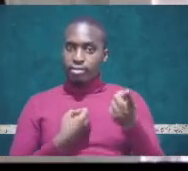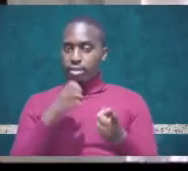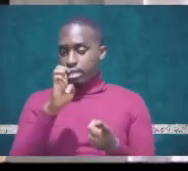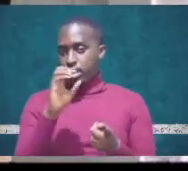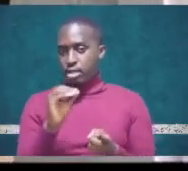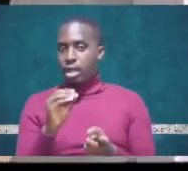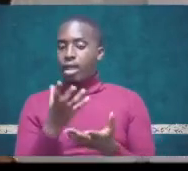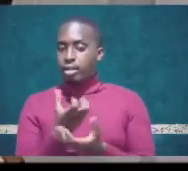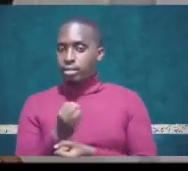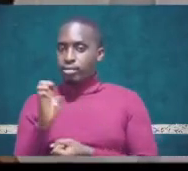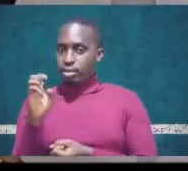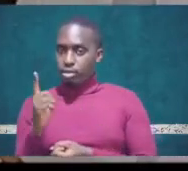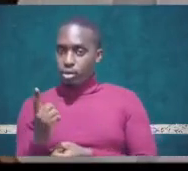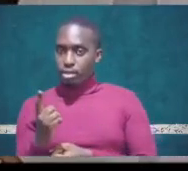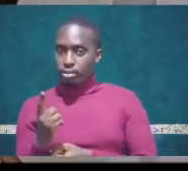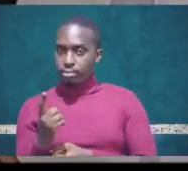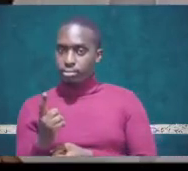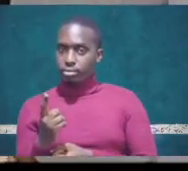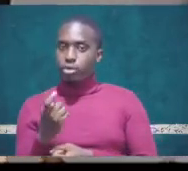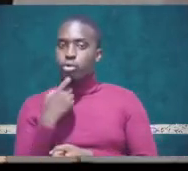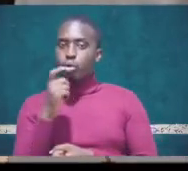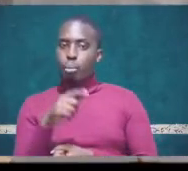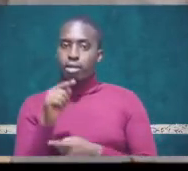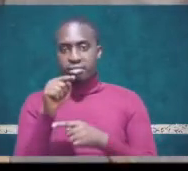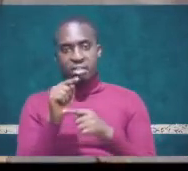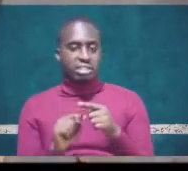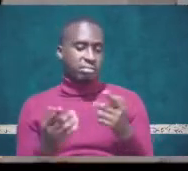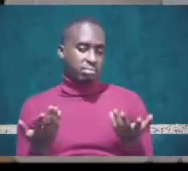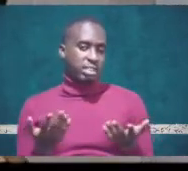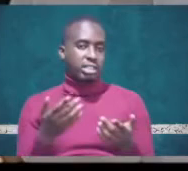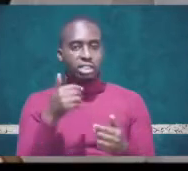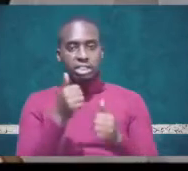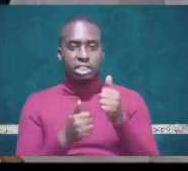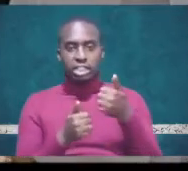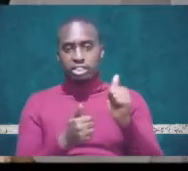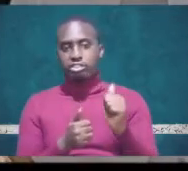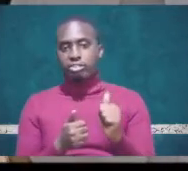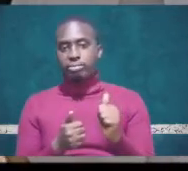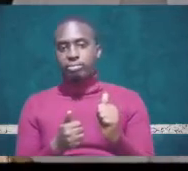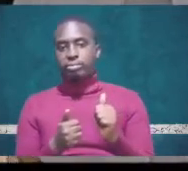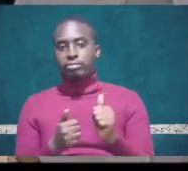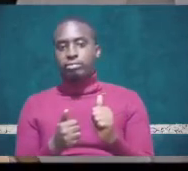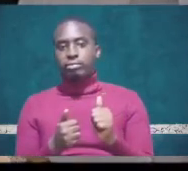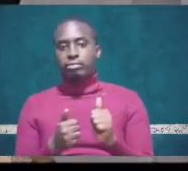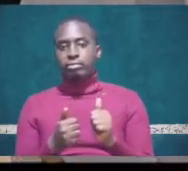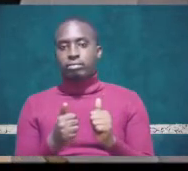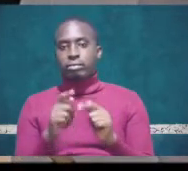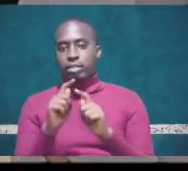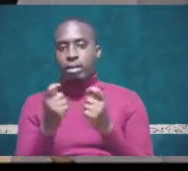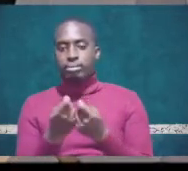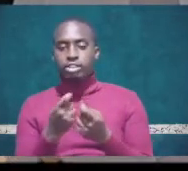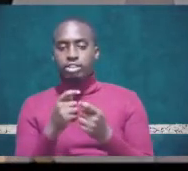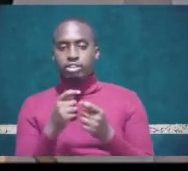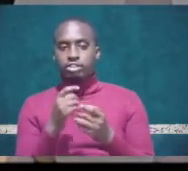and this E1, we can divide each term, just each